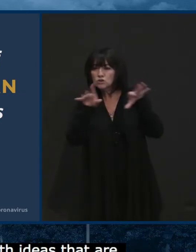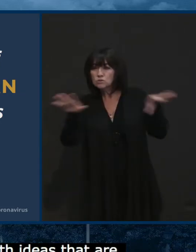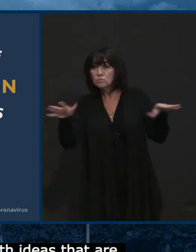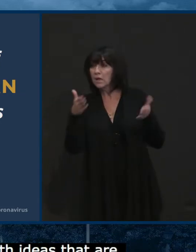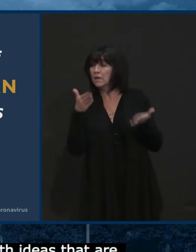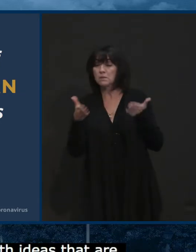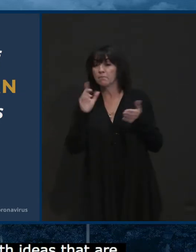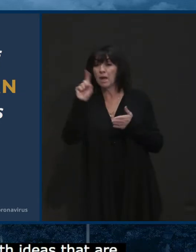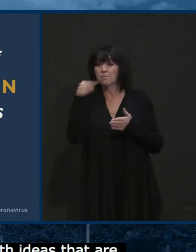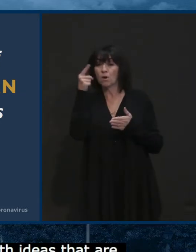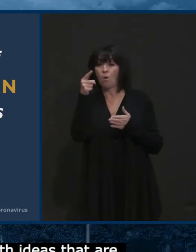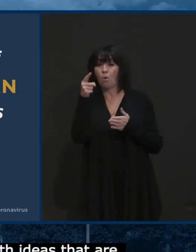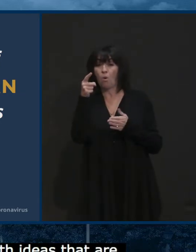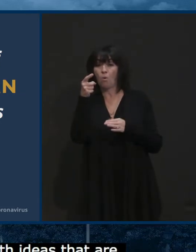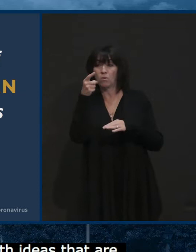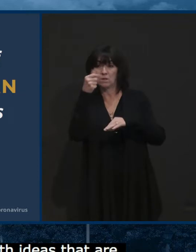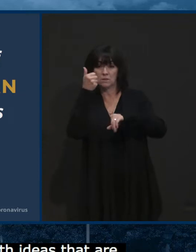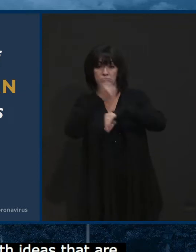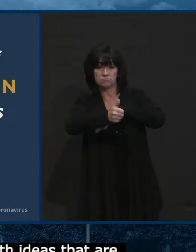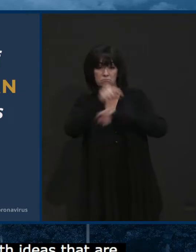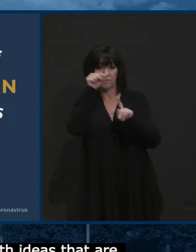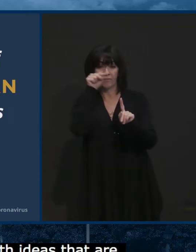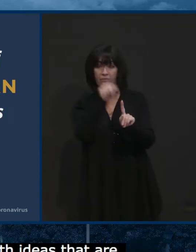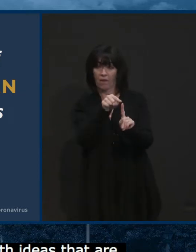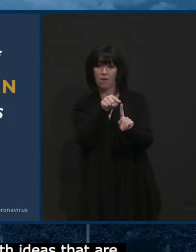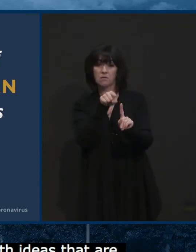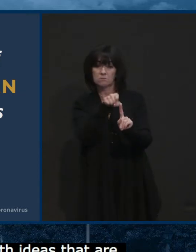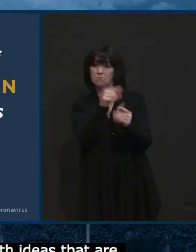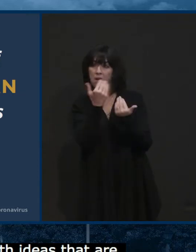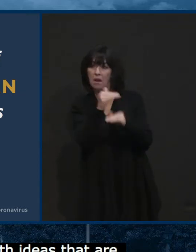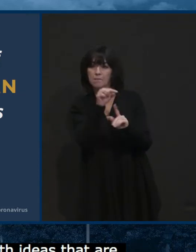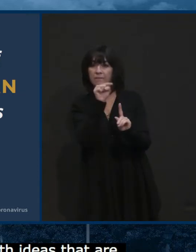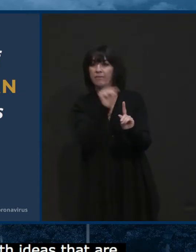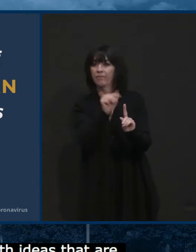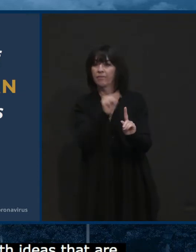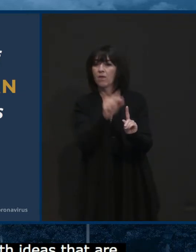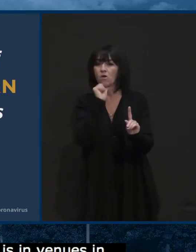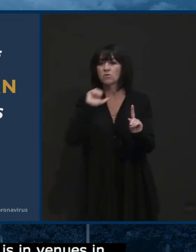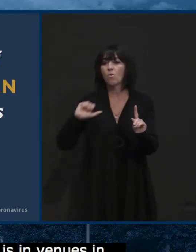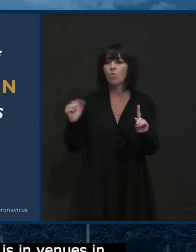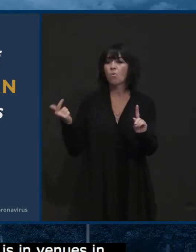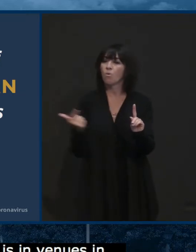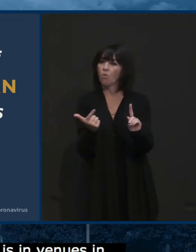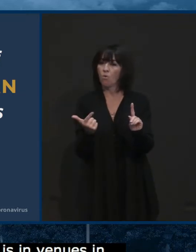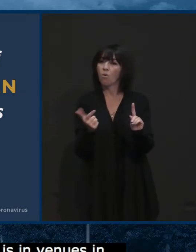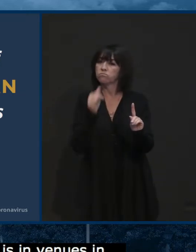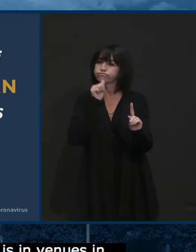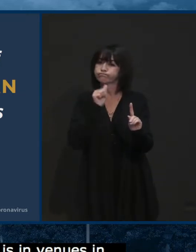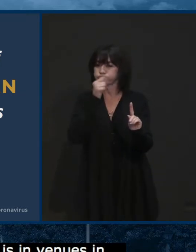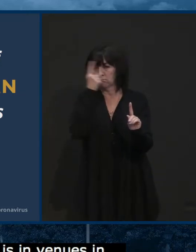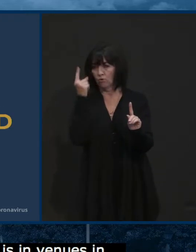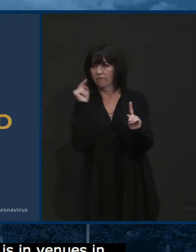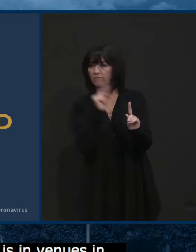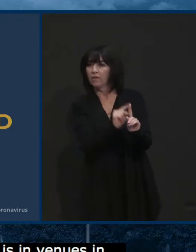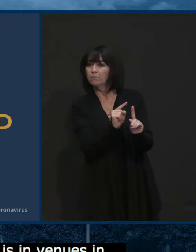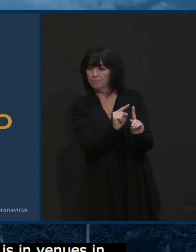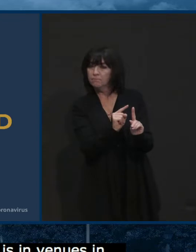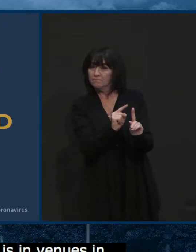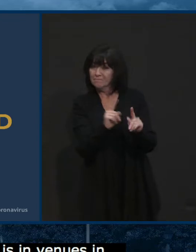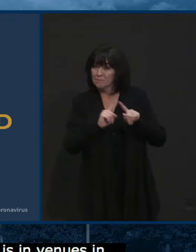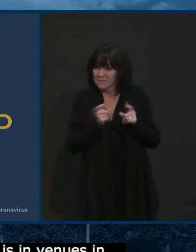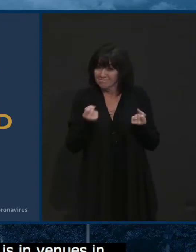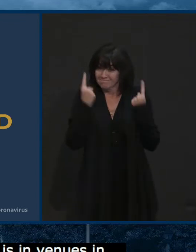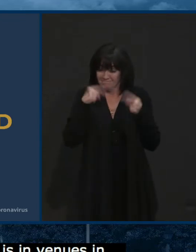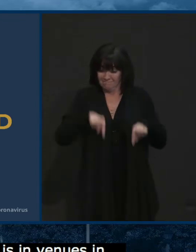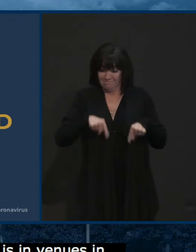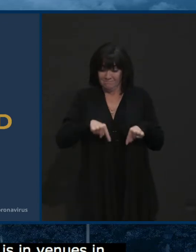it is in venues that we just don't have as much influence and control over. And it's coming up with the Thanksgiving holiday